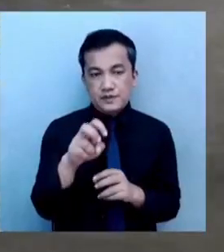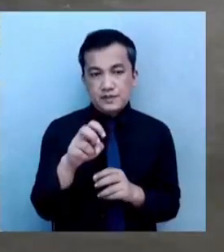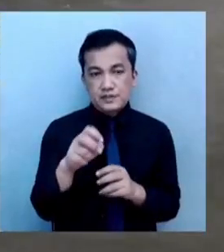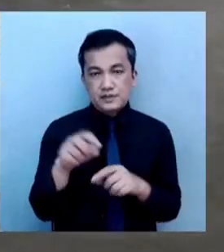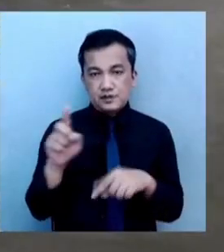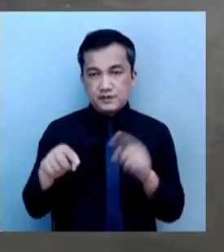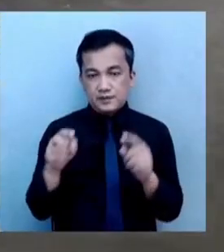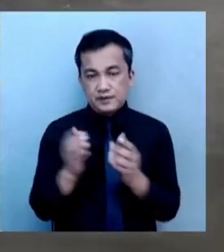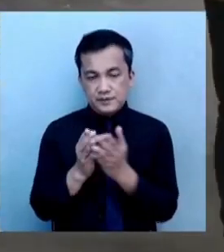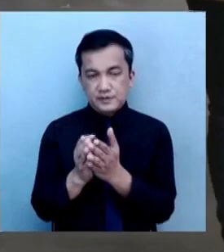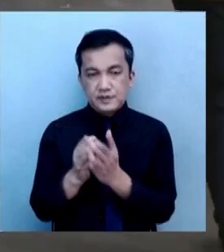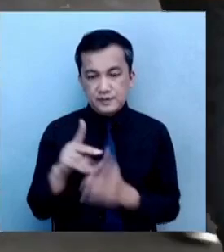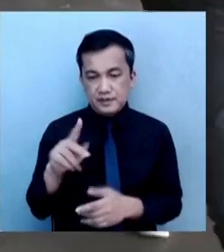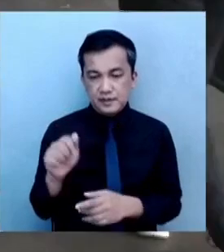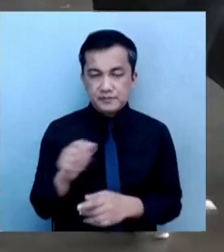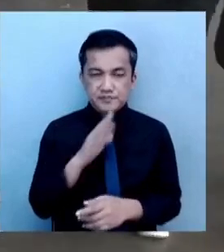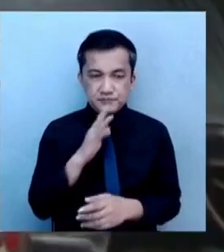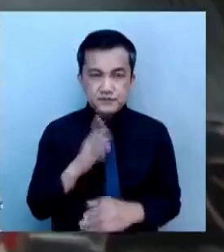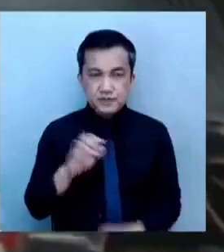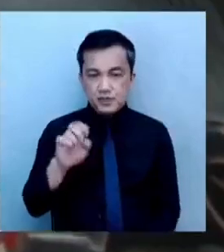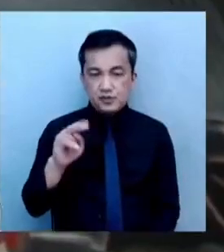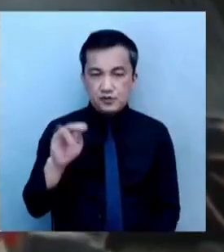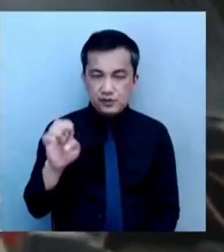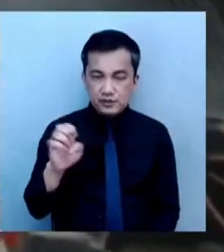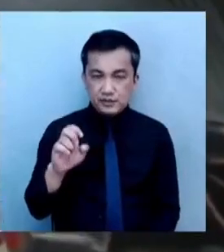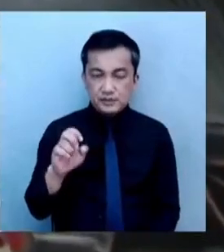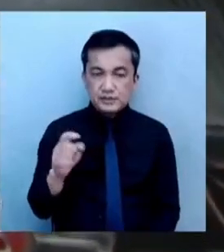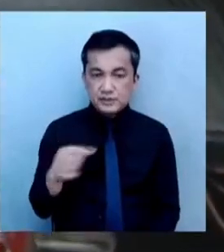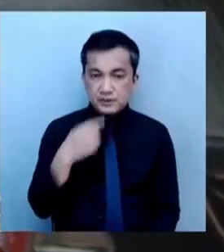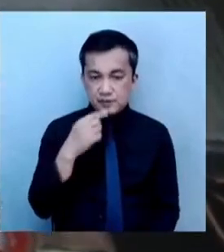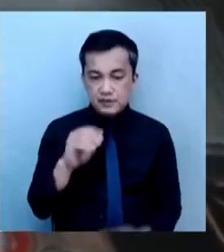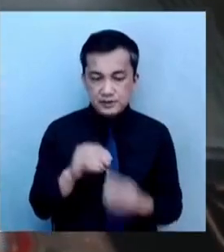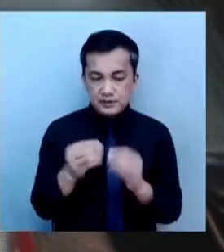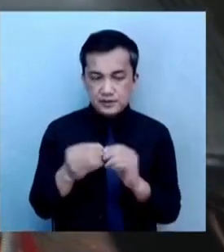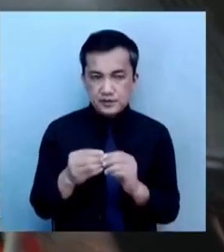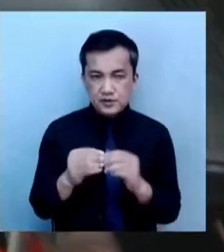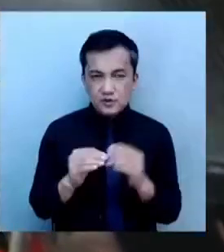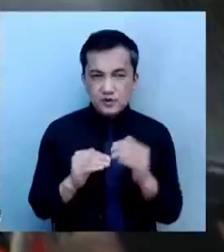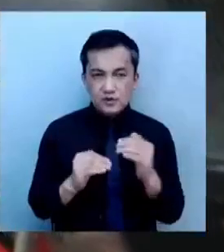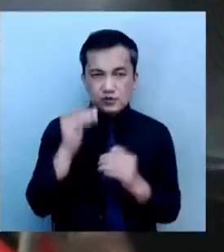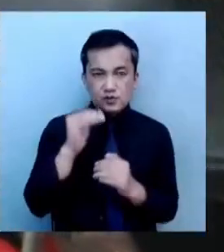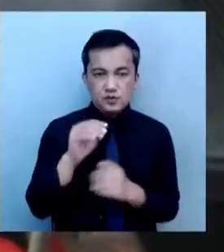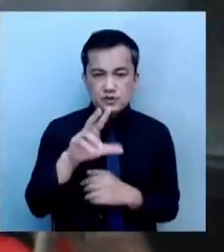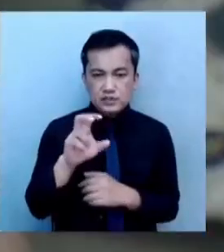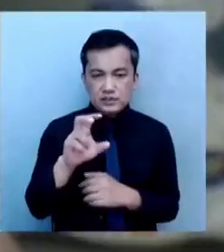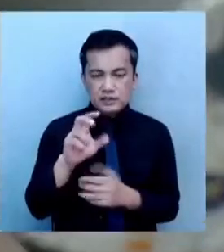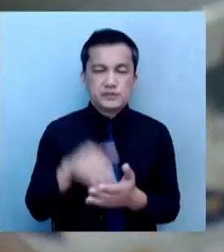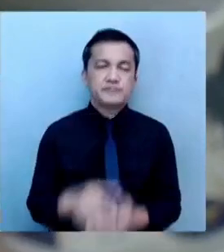PPA spokesperson Eunice Samonte said this number might reach up to 300,000.